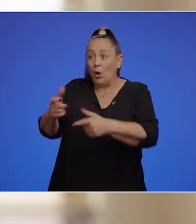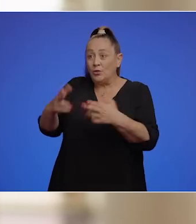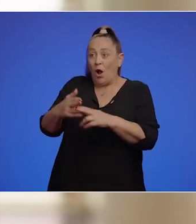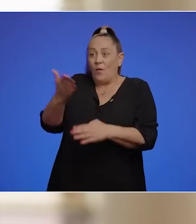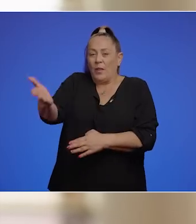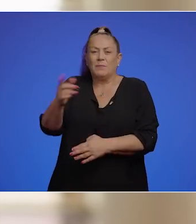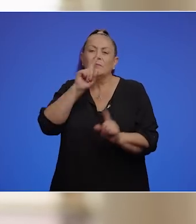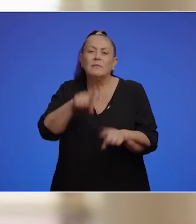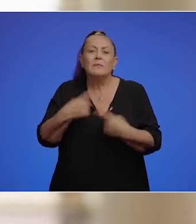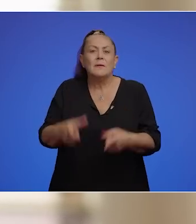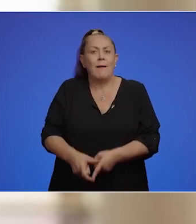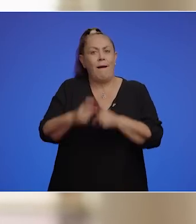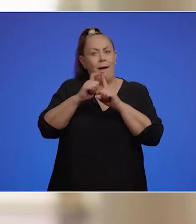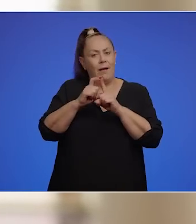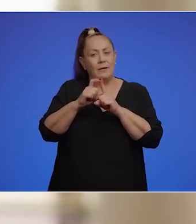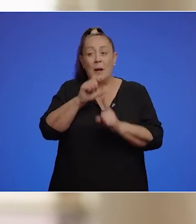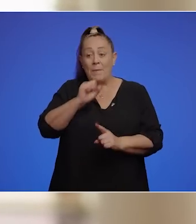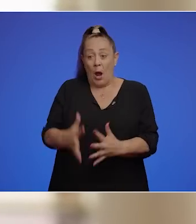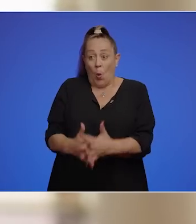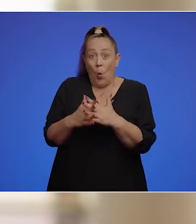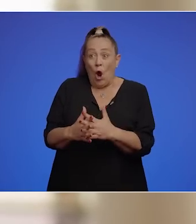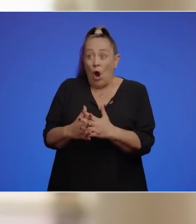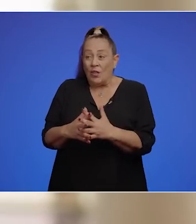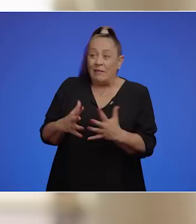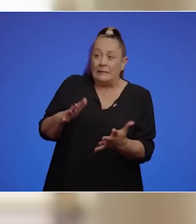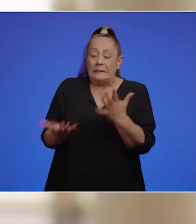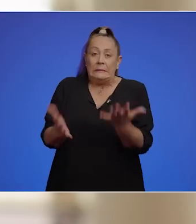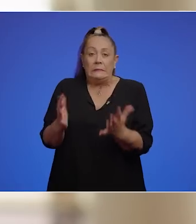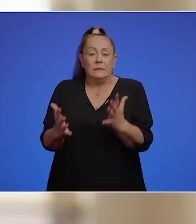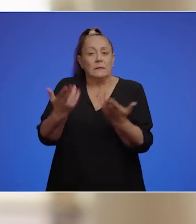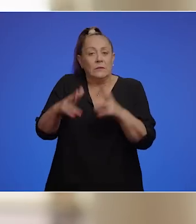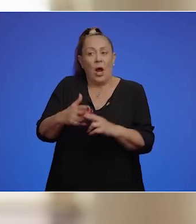for someone really worthy, a man might be prepared to die.